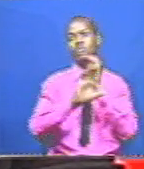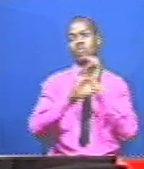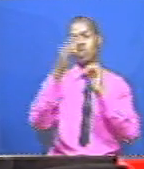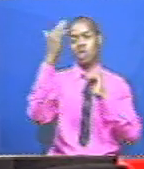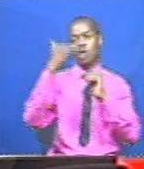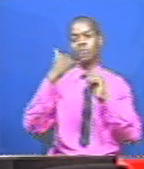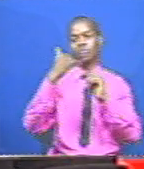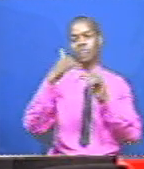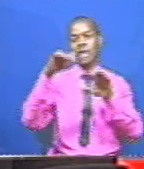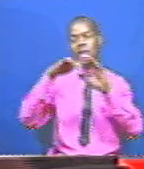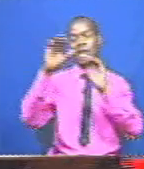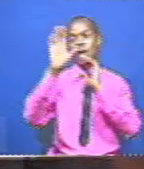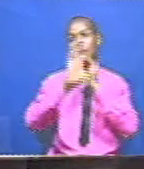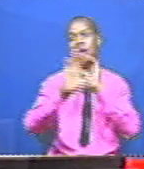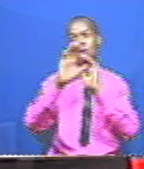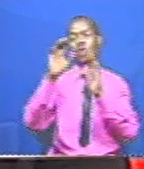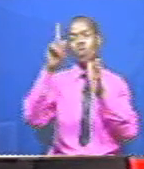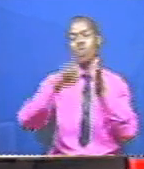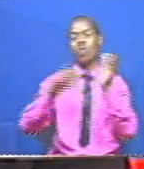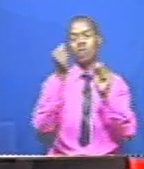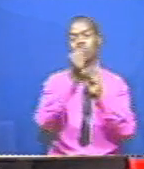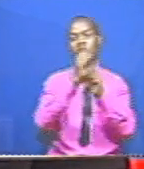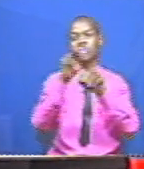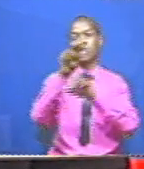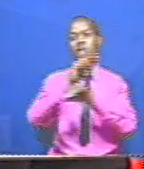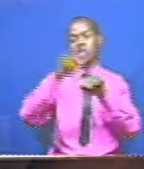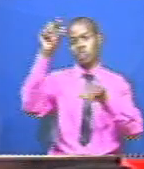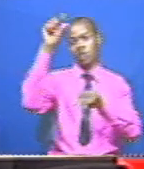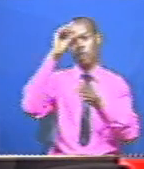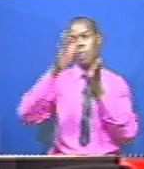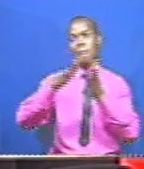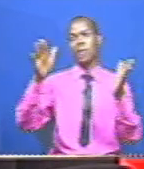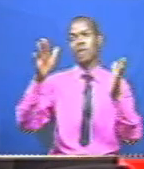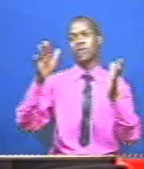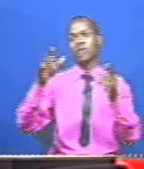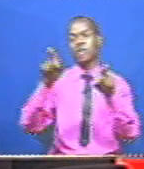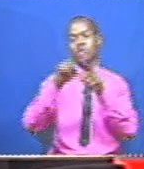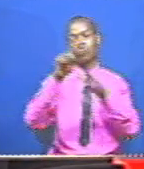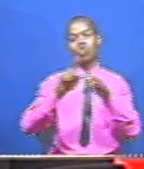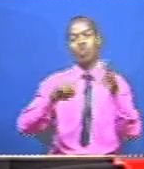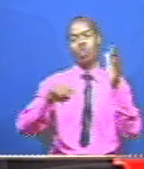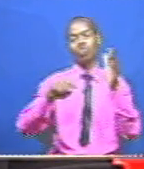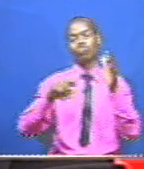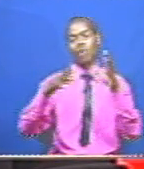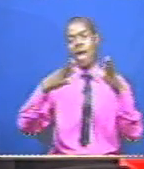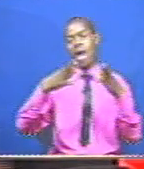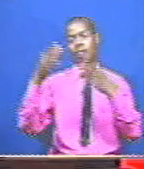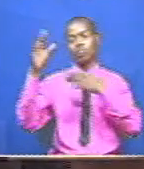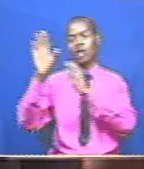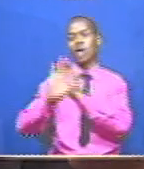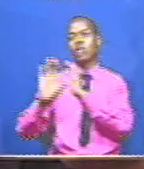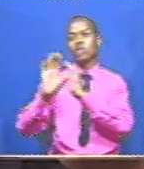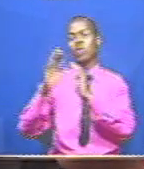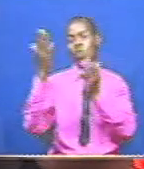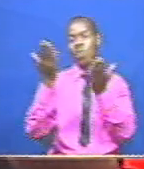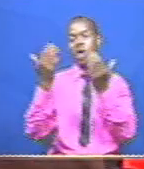the wage bill is what makes the national government big. It is also what was exported to the counties where they have this huge